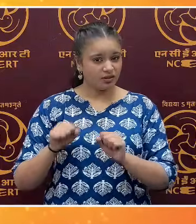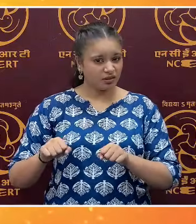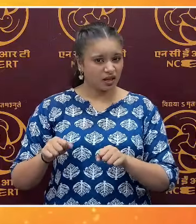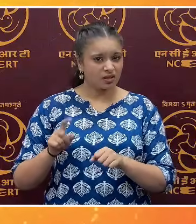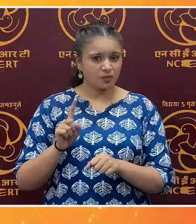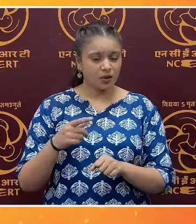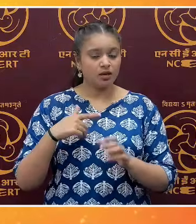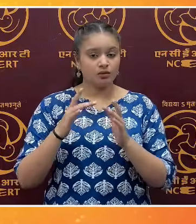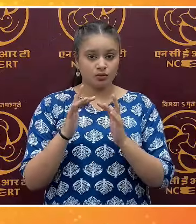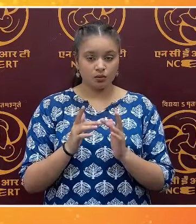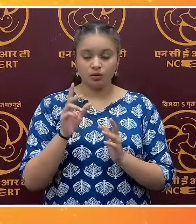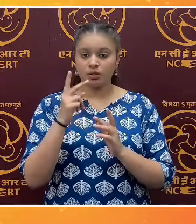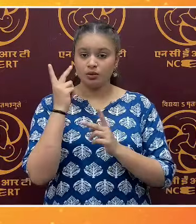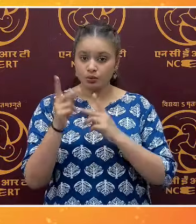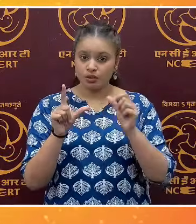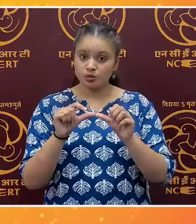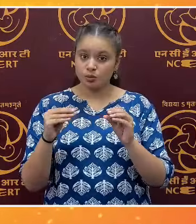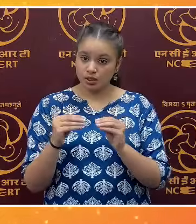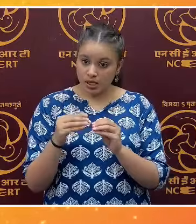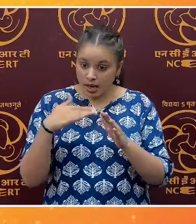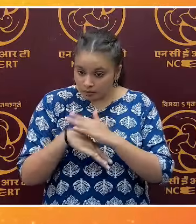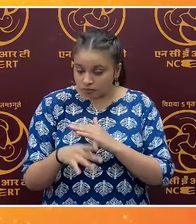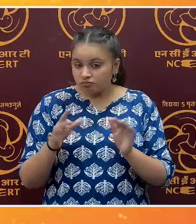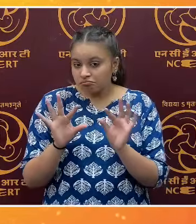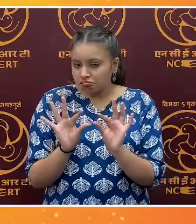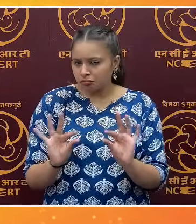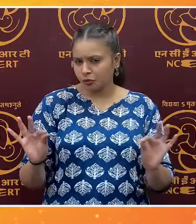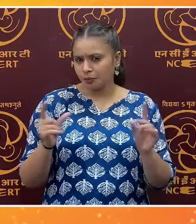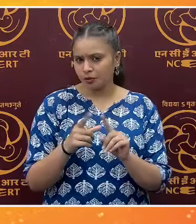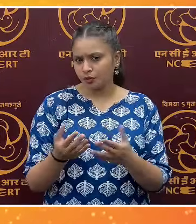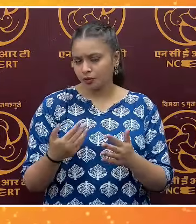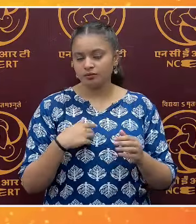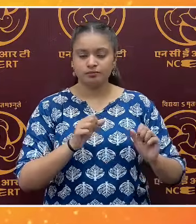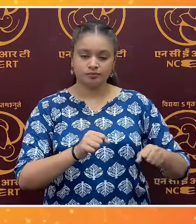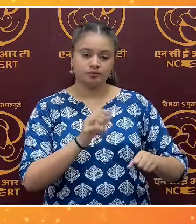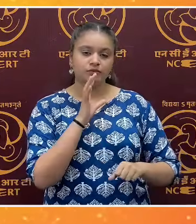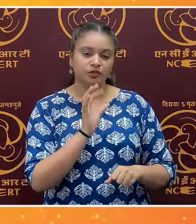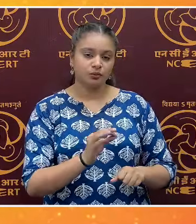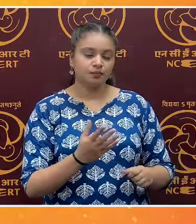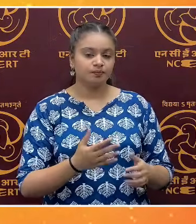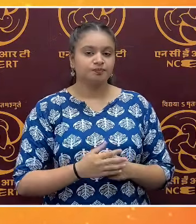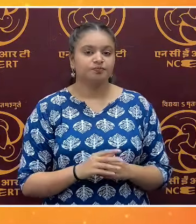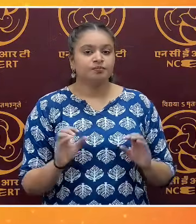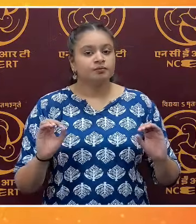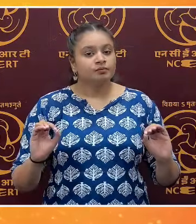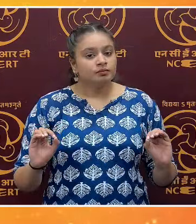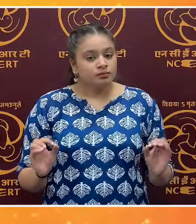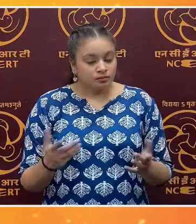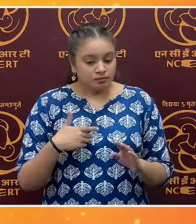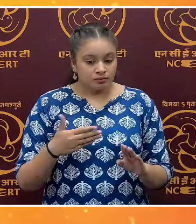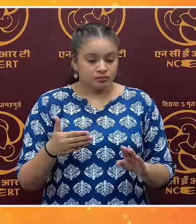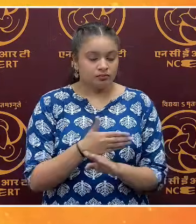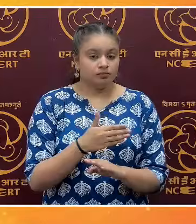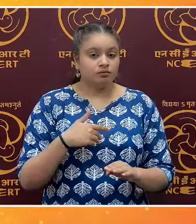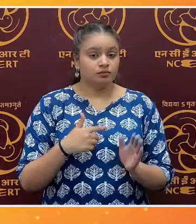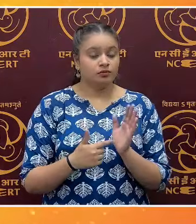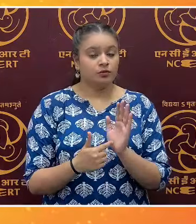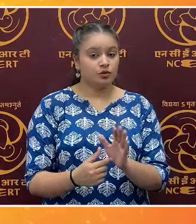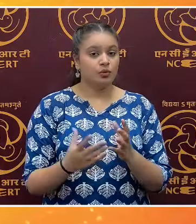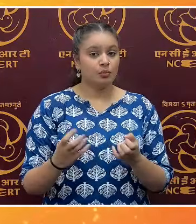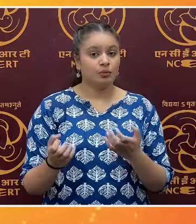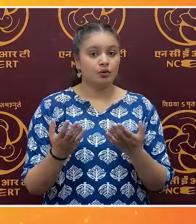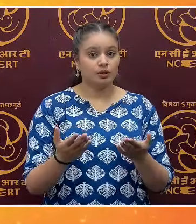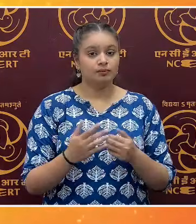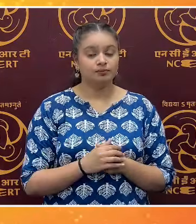think through virtual labs we can simplify this topic. Sure. So before going further, I just wanted to show you